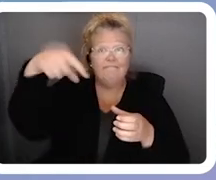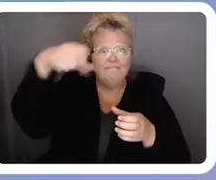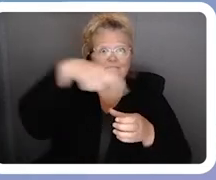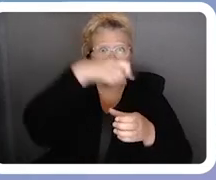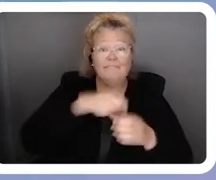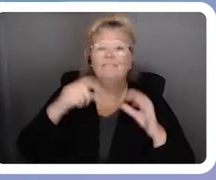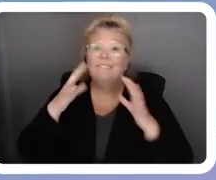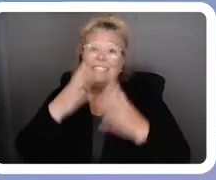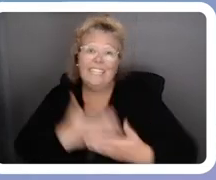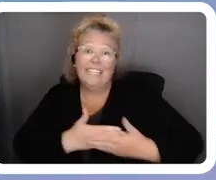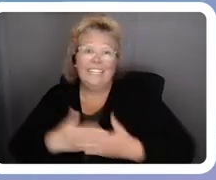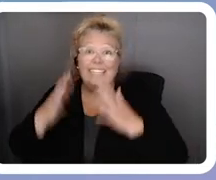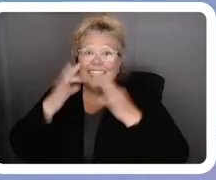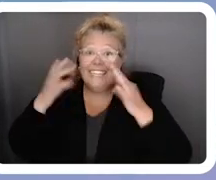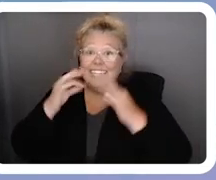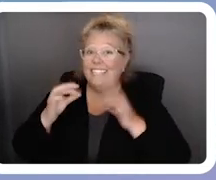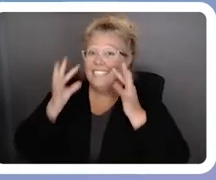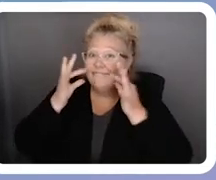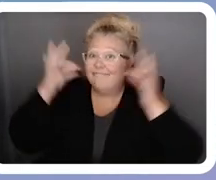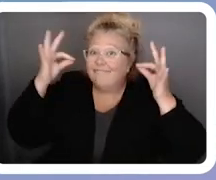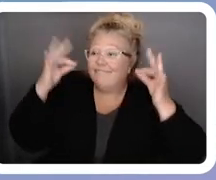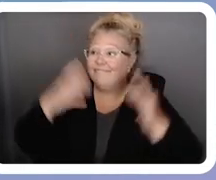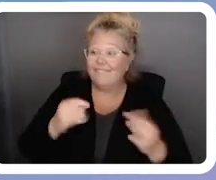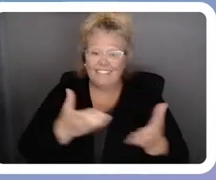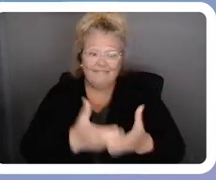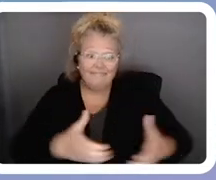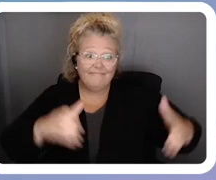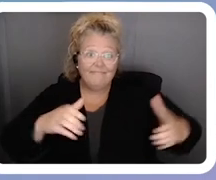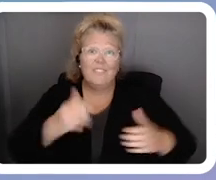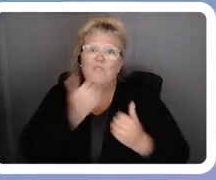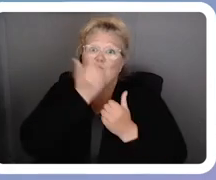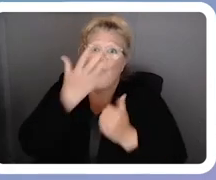Raindrops on roses and whiskers on kittens.